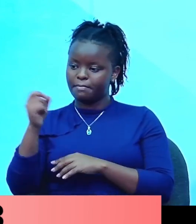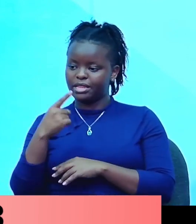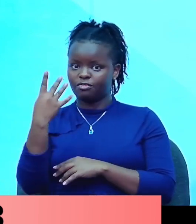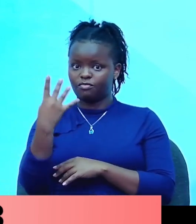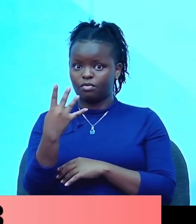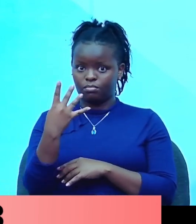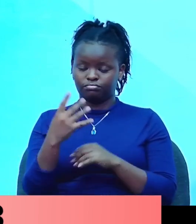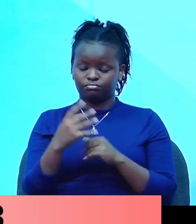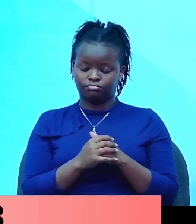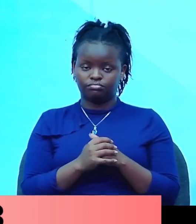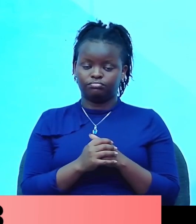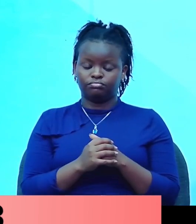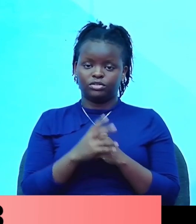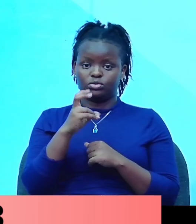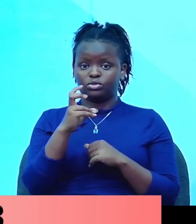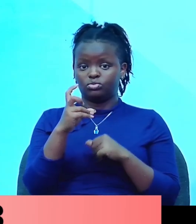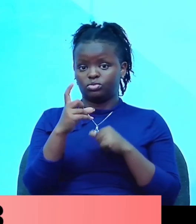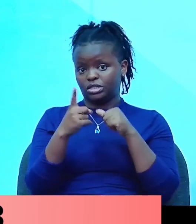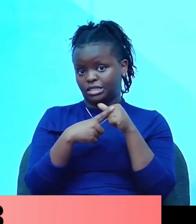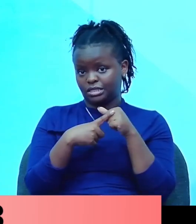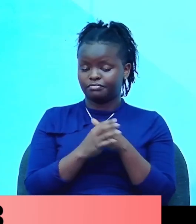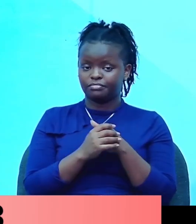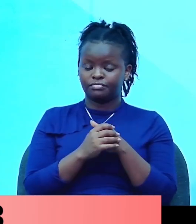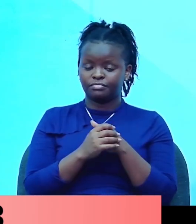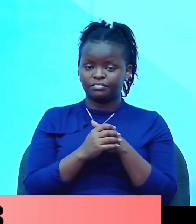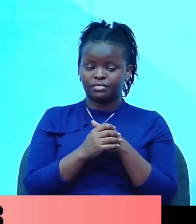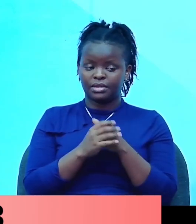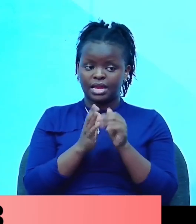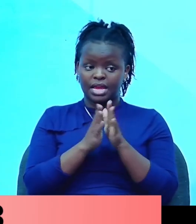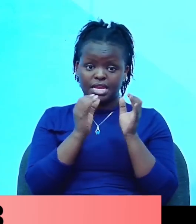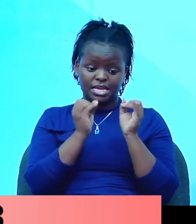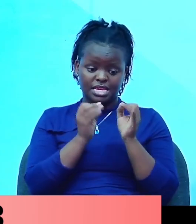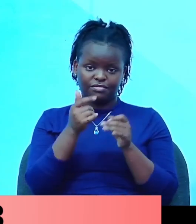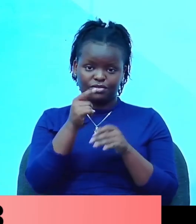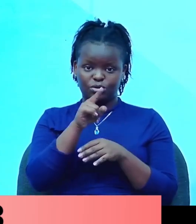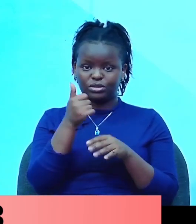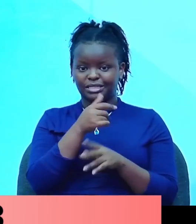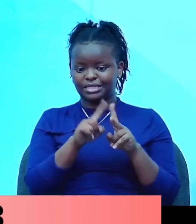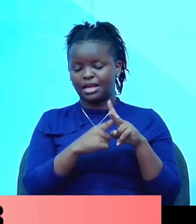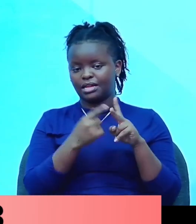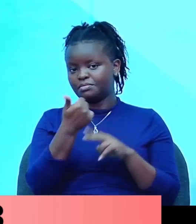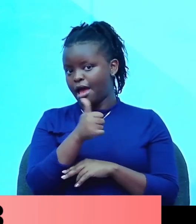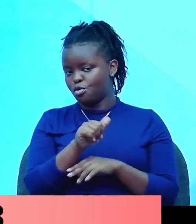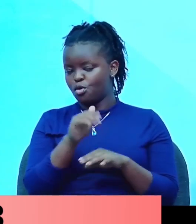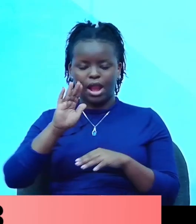April. Up until April 2026. And kama ujaanza, it's still not late. It's not